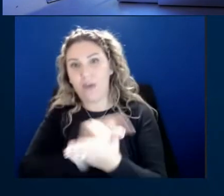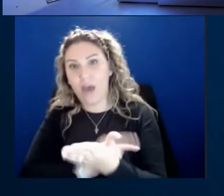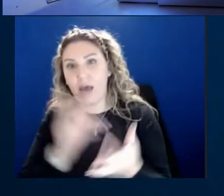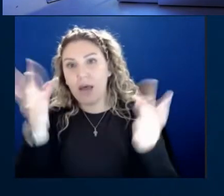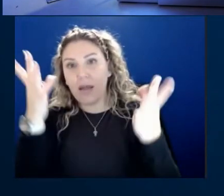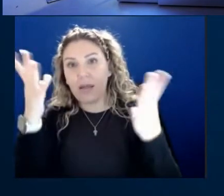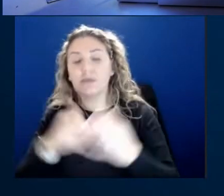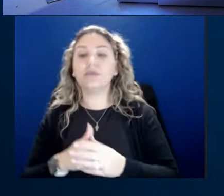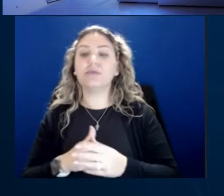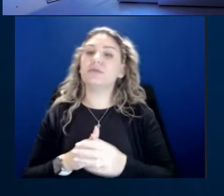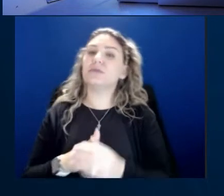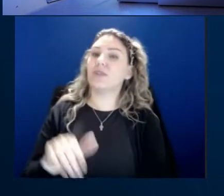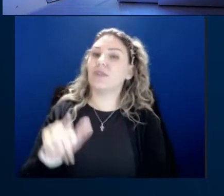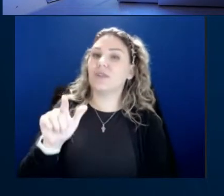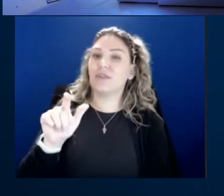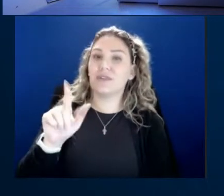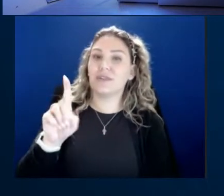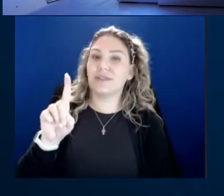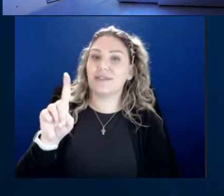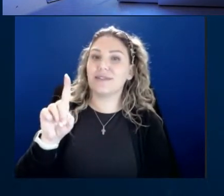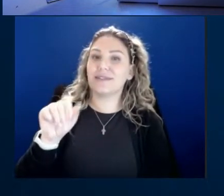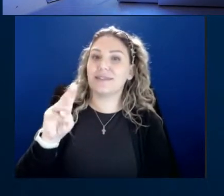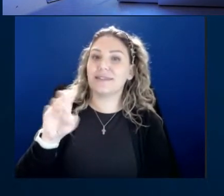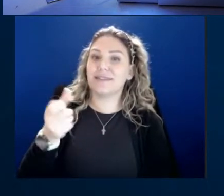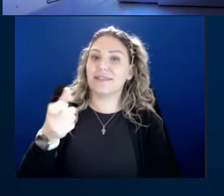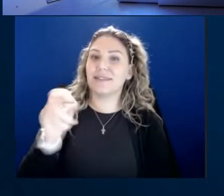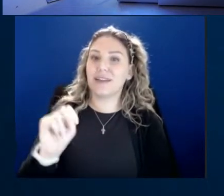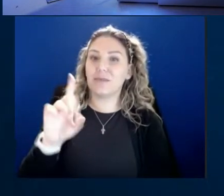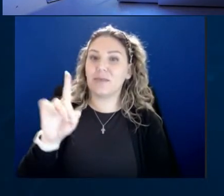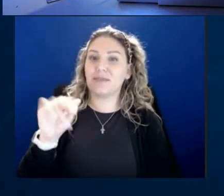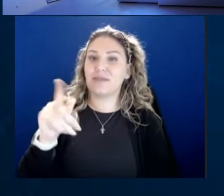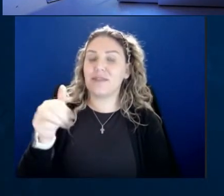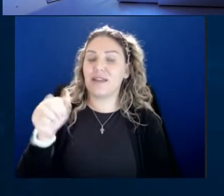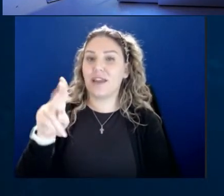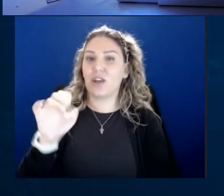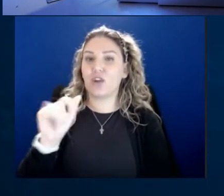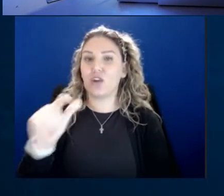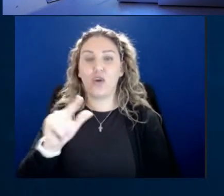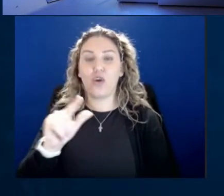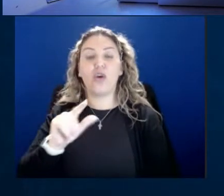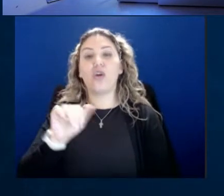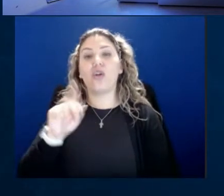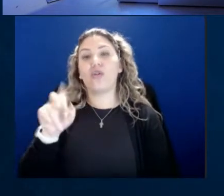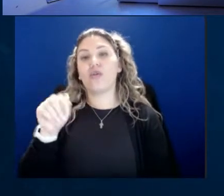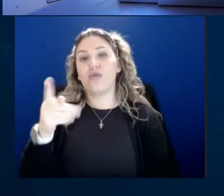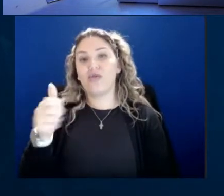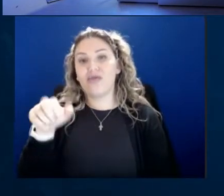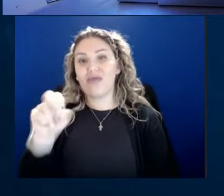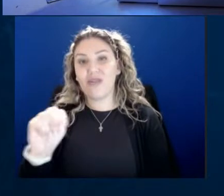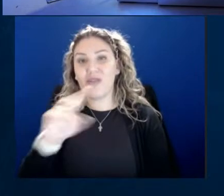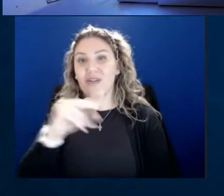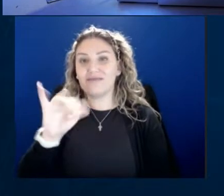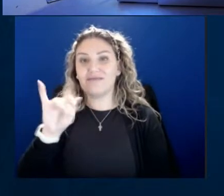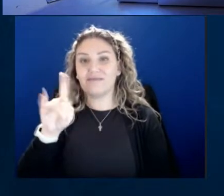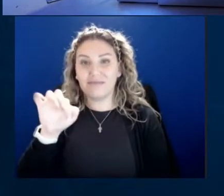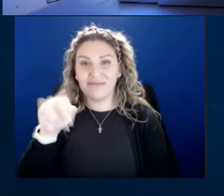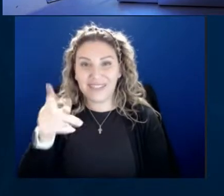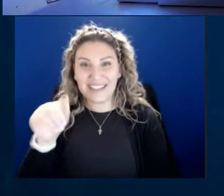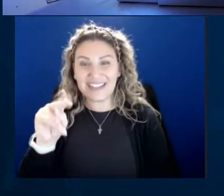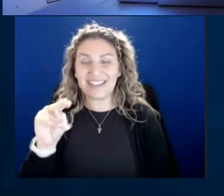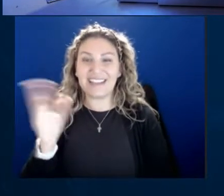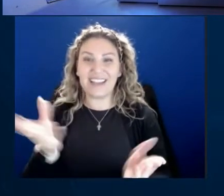psychologist Dr. Danielle Johnson, and Lauren Luck, the Executive Director of Mental and Behavioral Health here at the University of Kansas Health System.